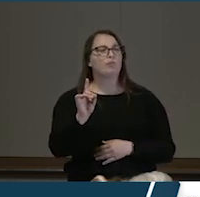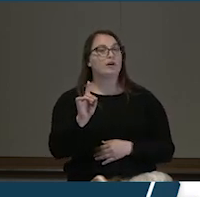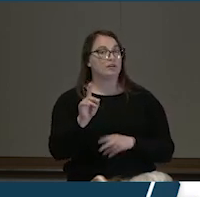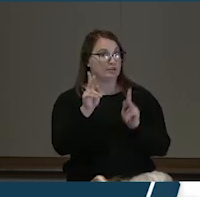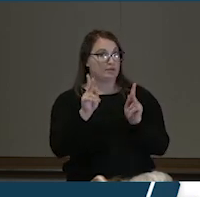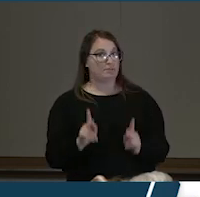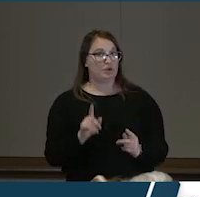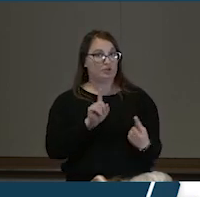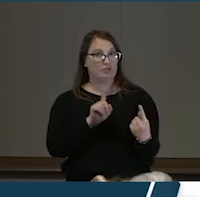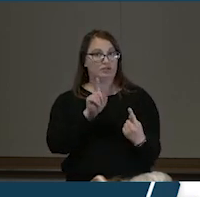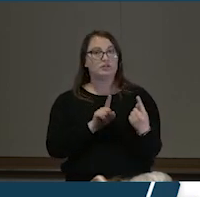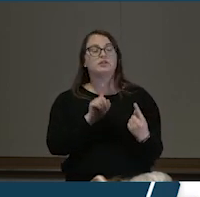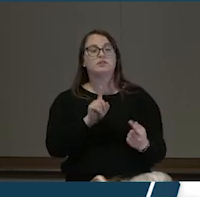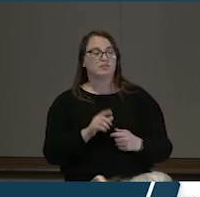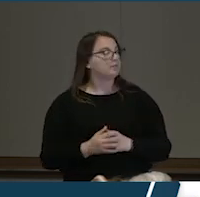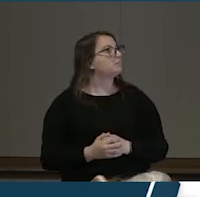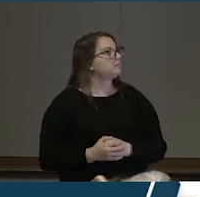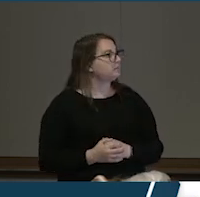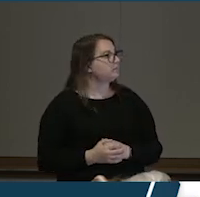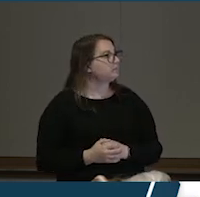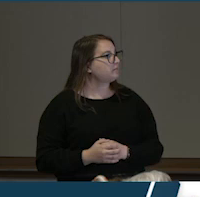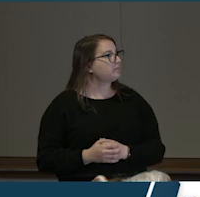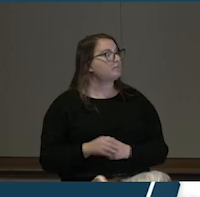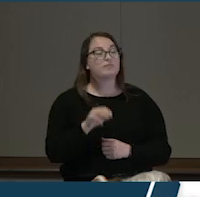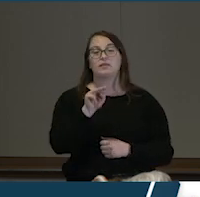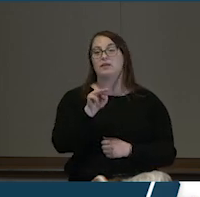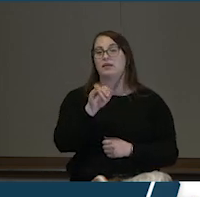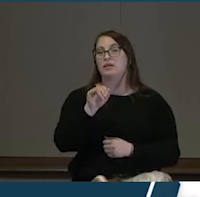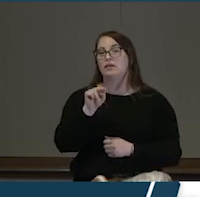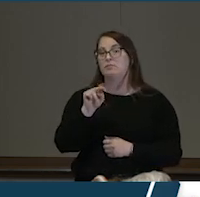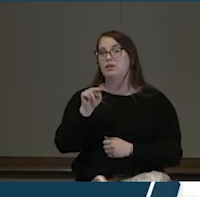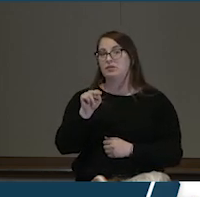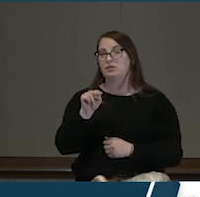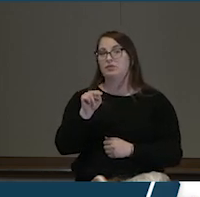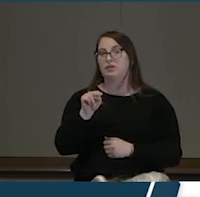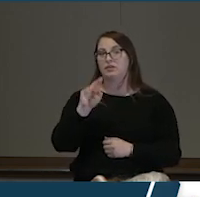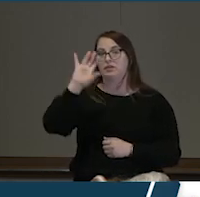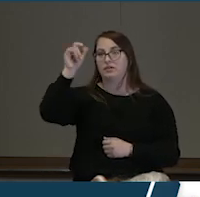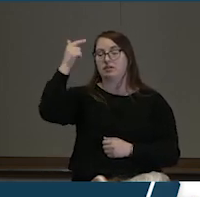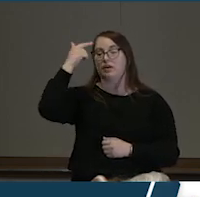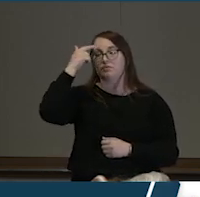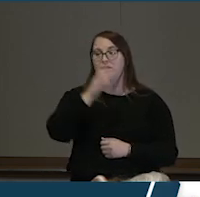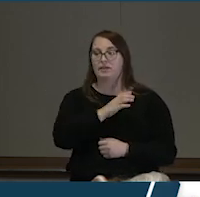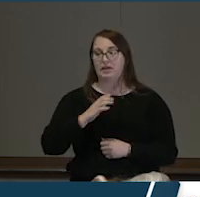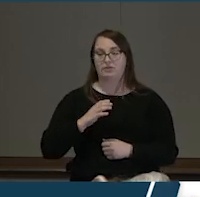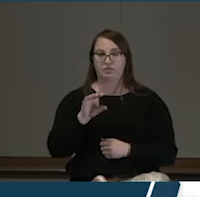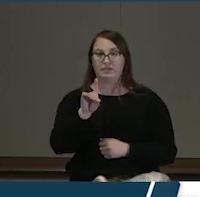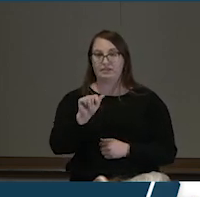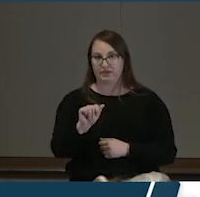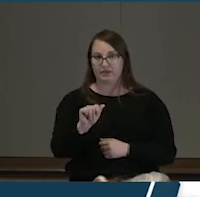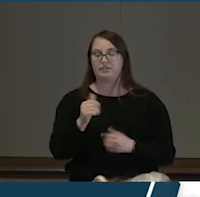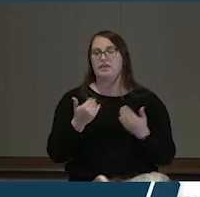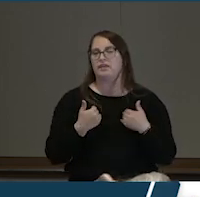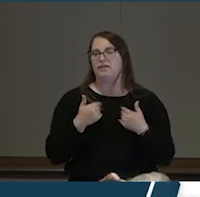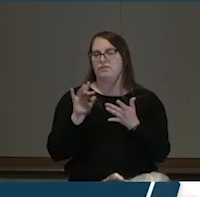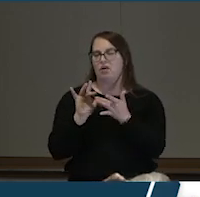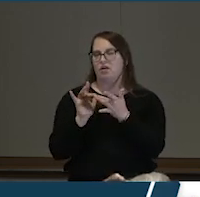is the Minnesota Governor's Council on Developmental Disabilities does have an online